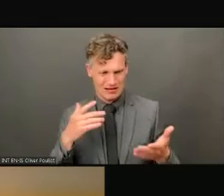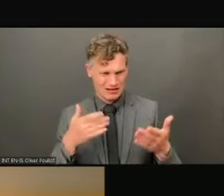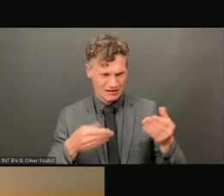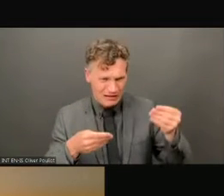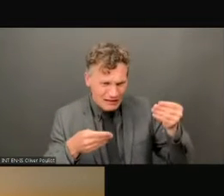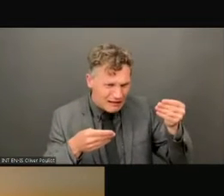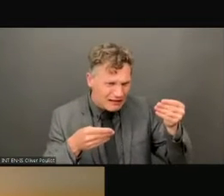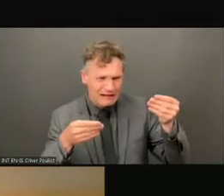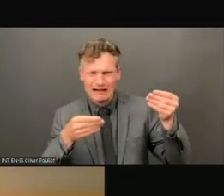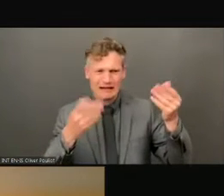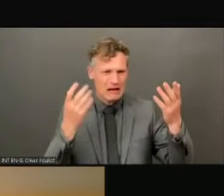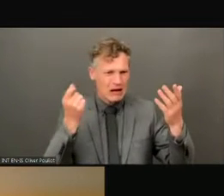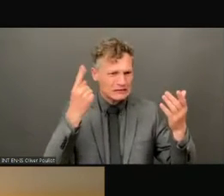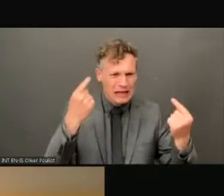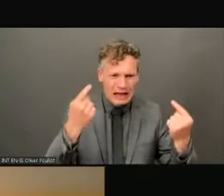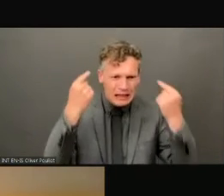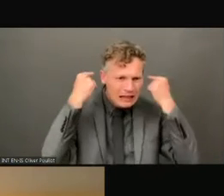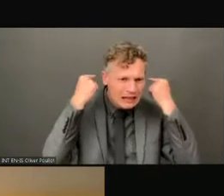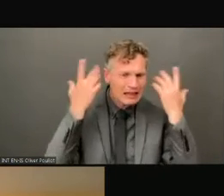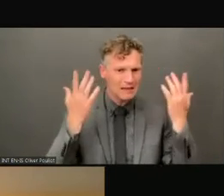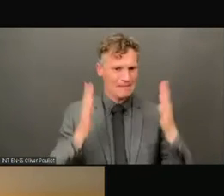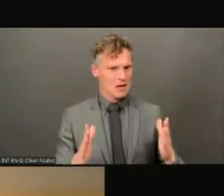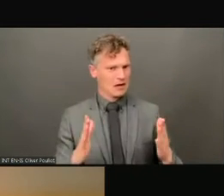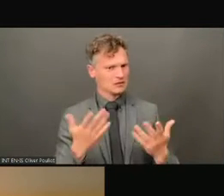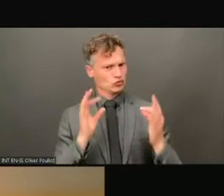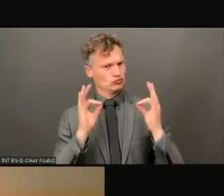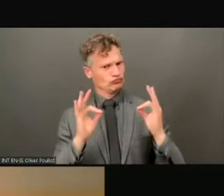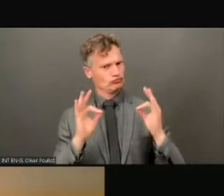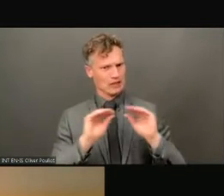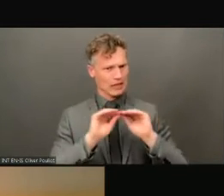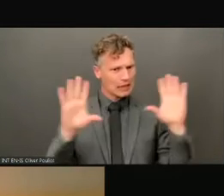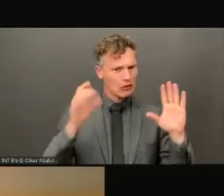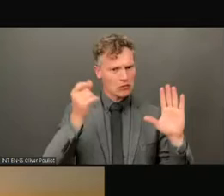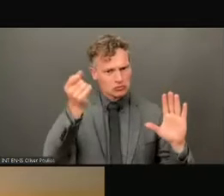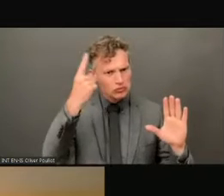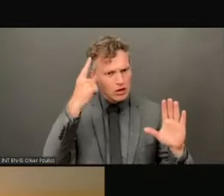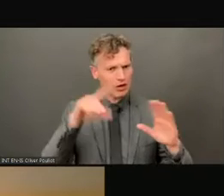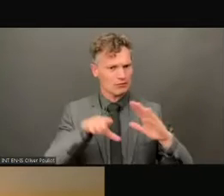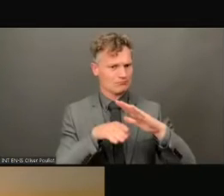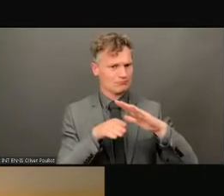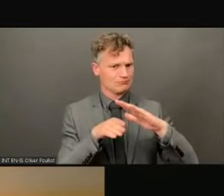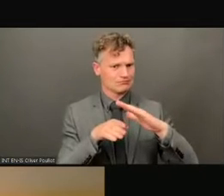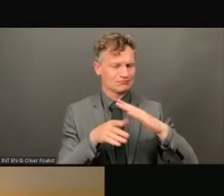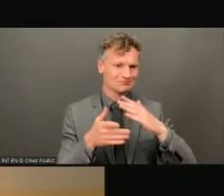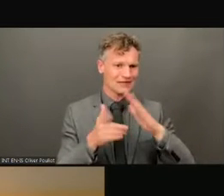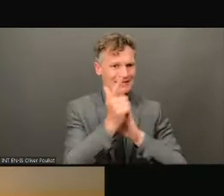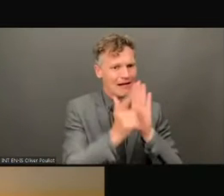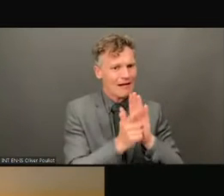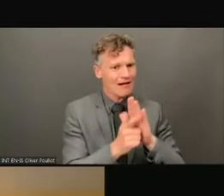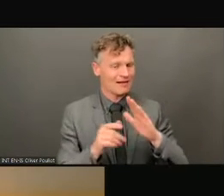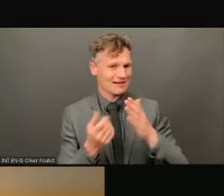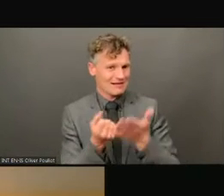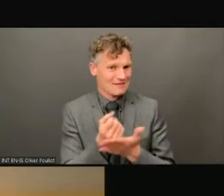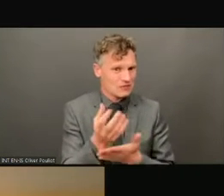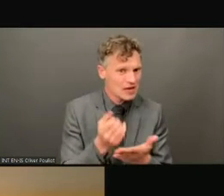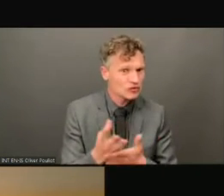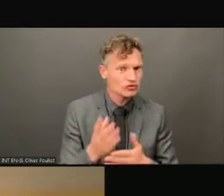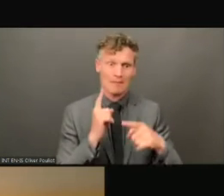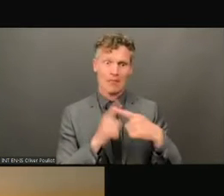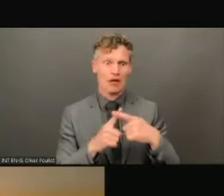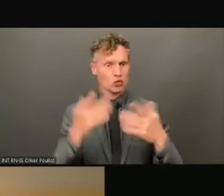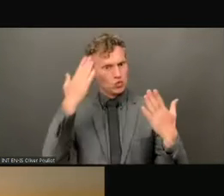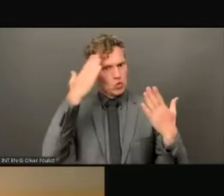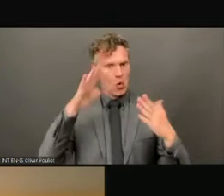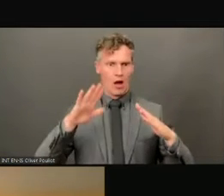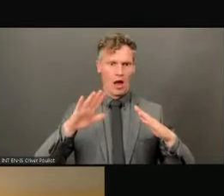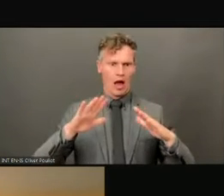and an understanding of the court procedures in order to realize their rights. If access to justice